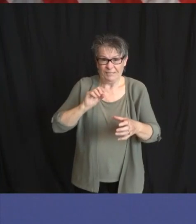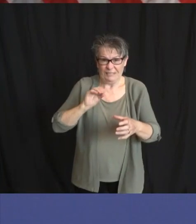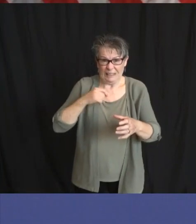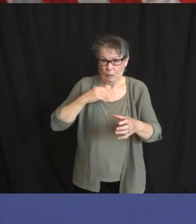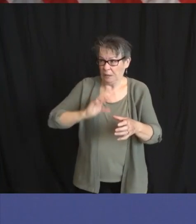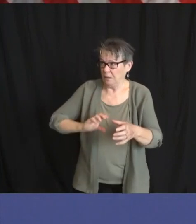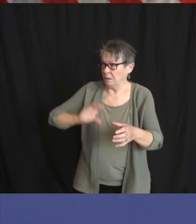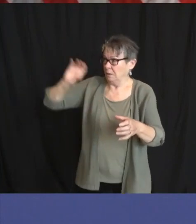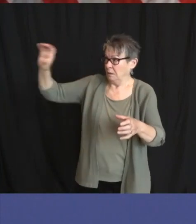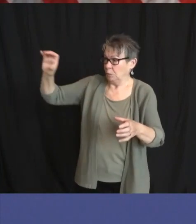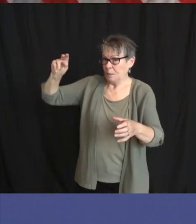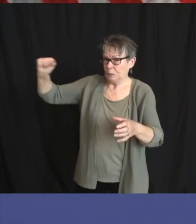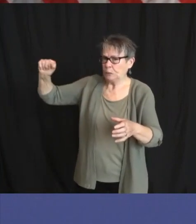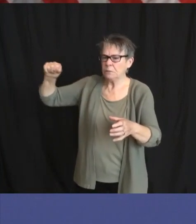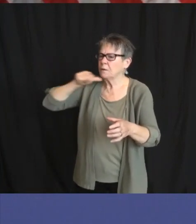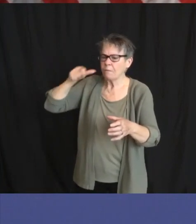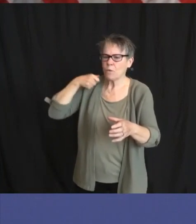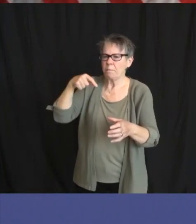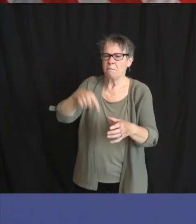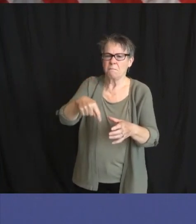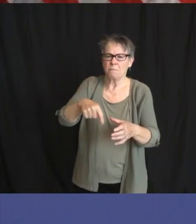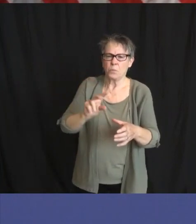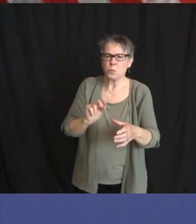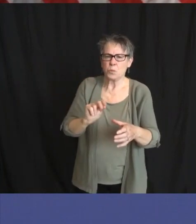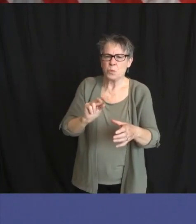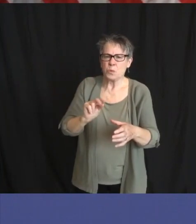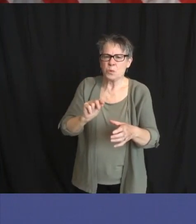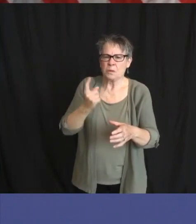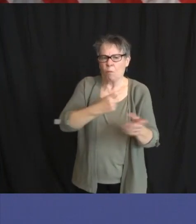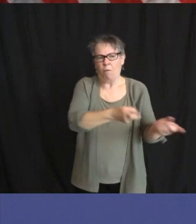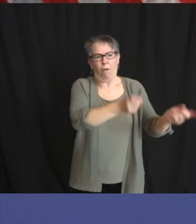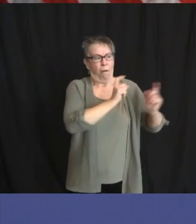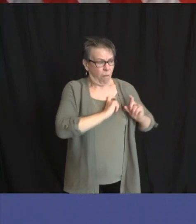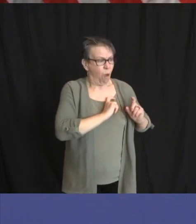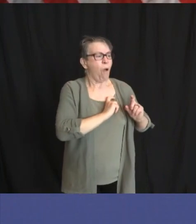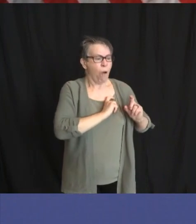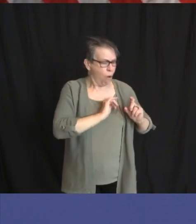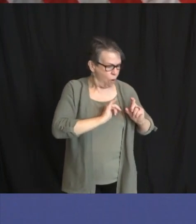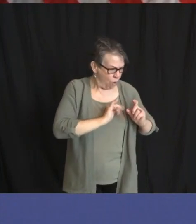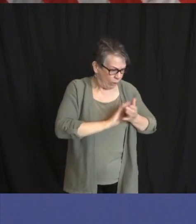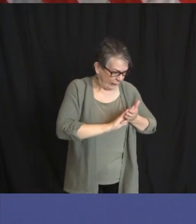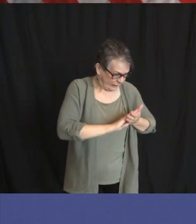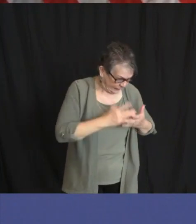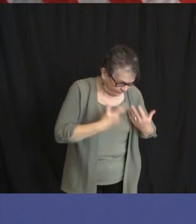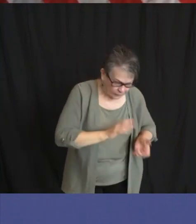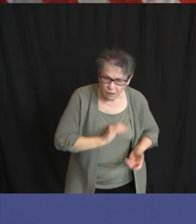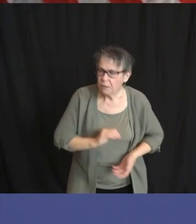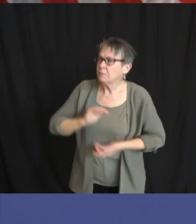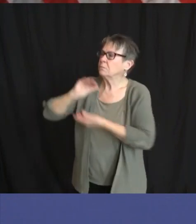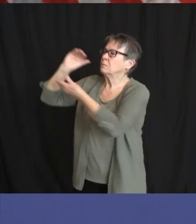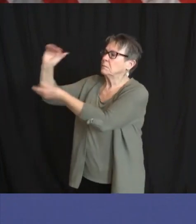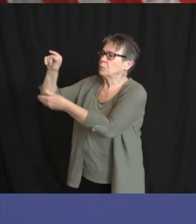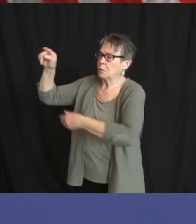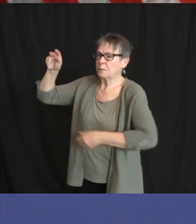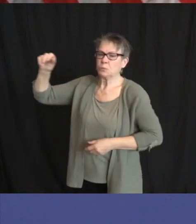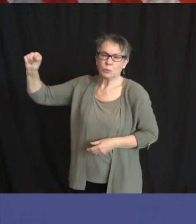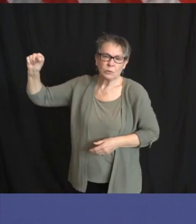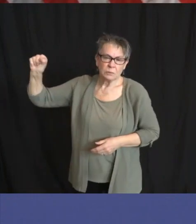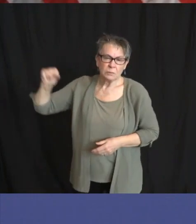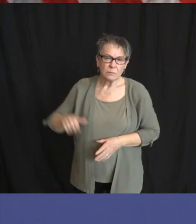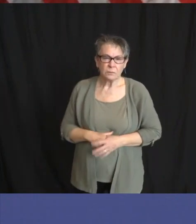later. But there's a virtual pass through the federal stockpile on the way up to Massachusetts. We had made that offer, and I want to also